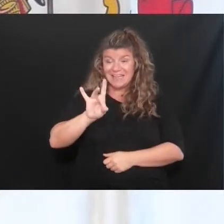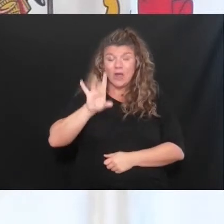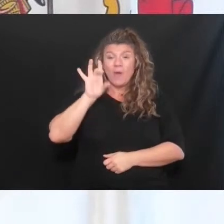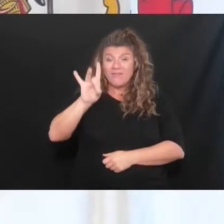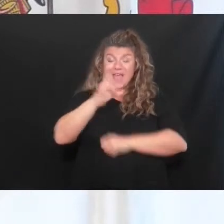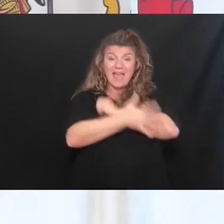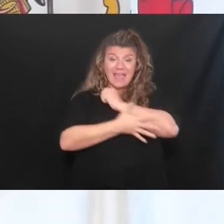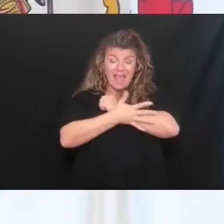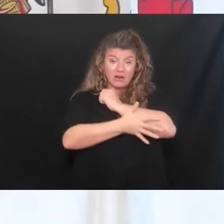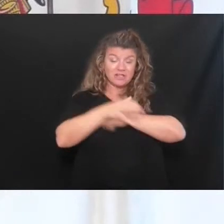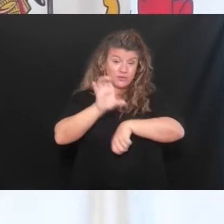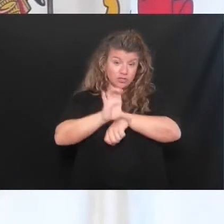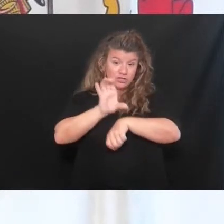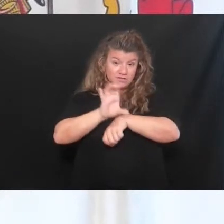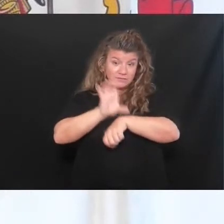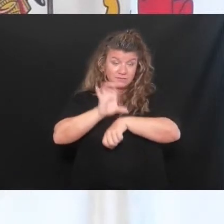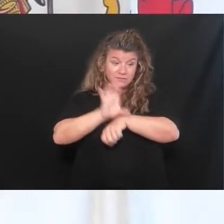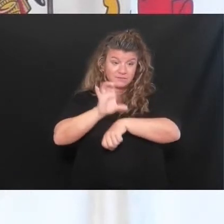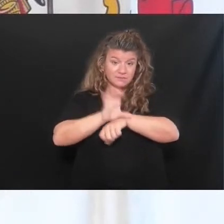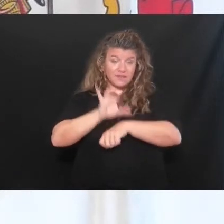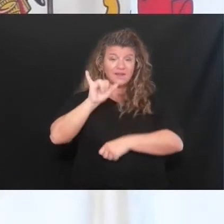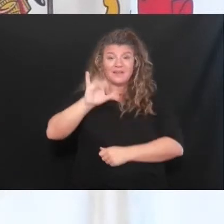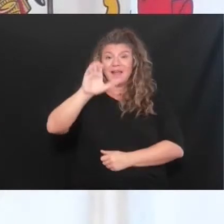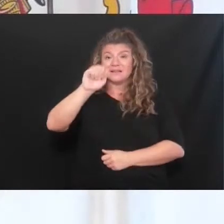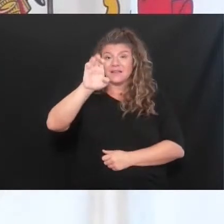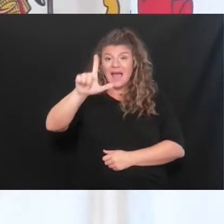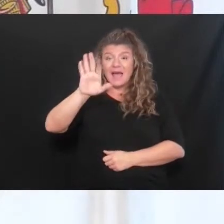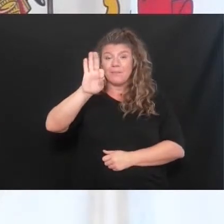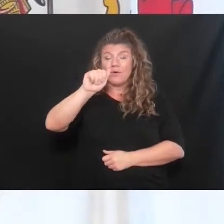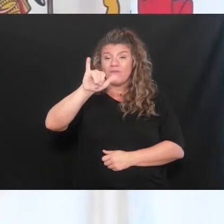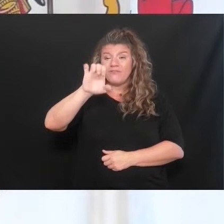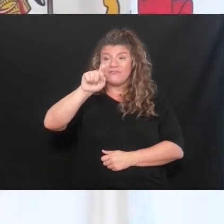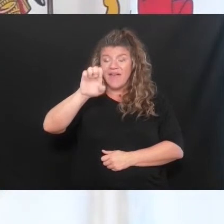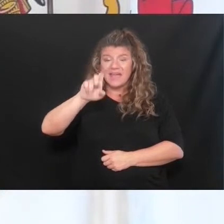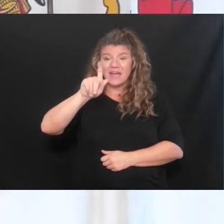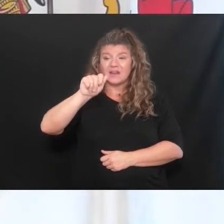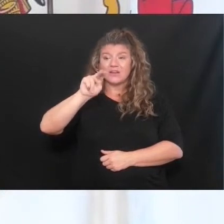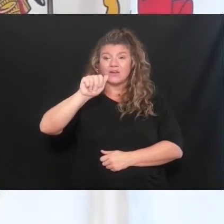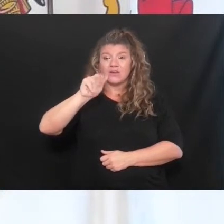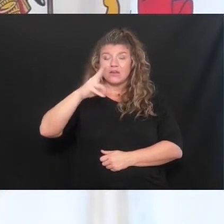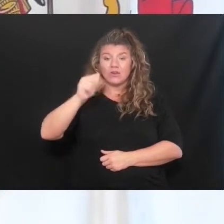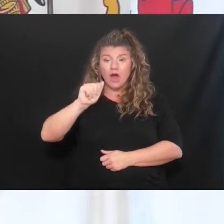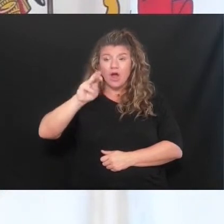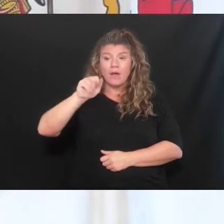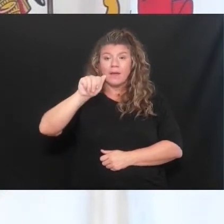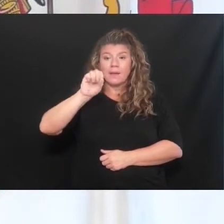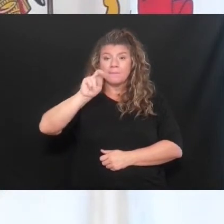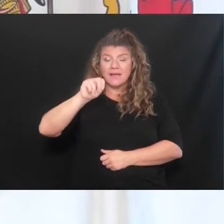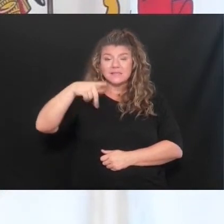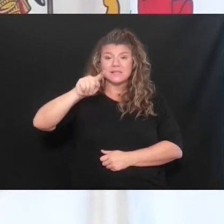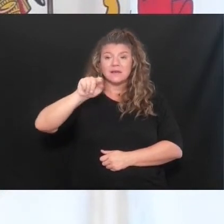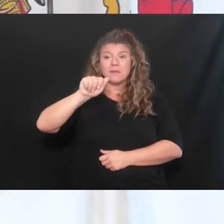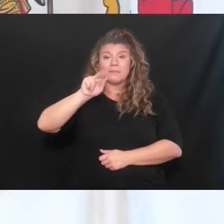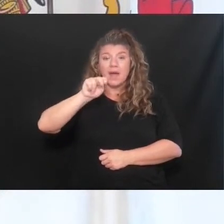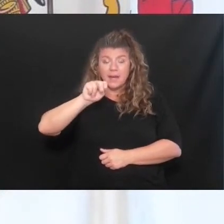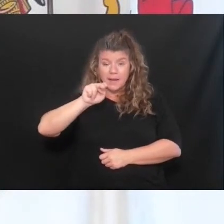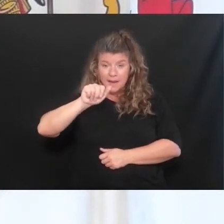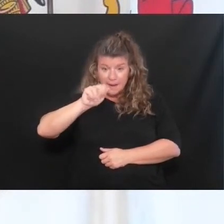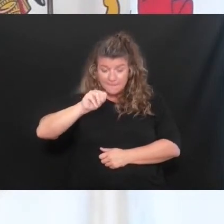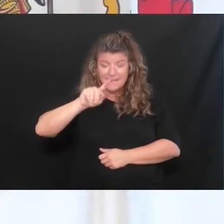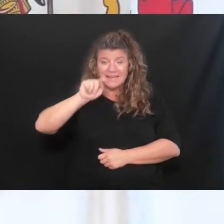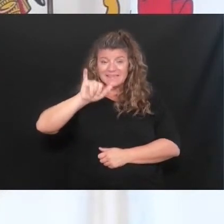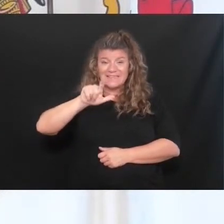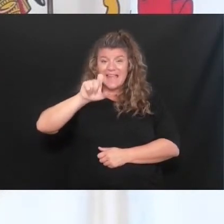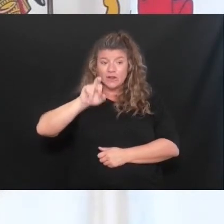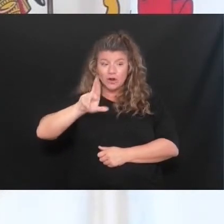8 counties on our churches. That's Cabell, Fayette, Kanawha, Mason, Putnam, Raleigh, Taylor, and Wayne counties. We